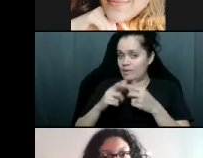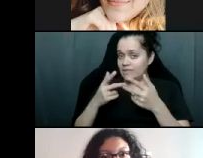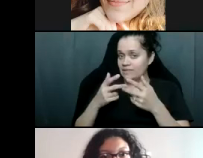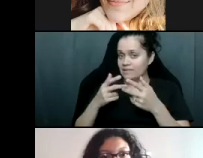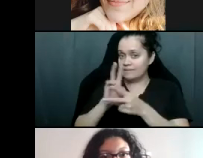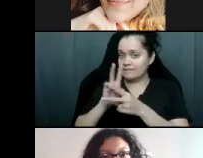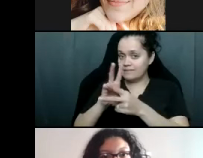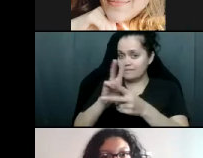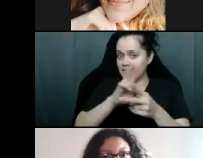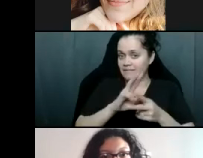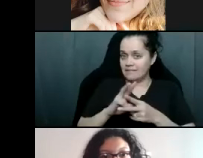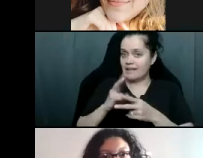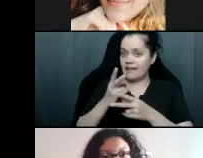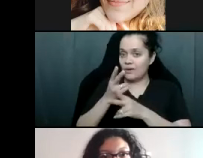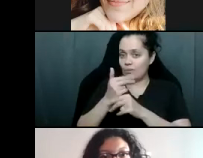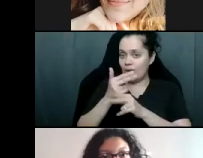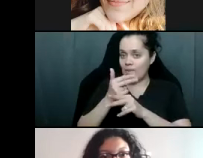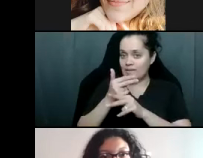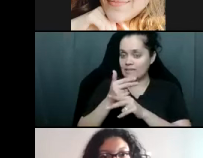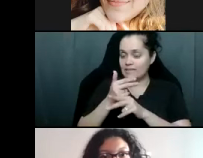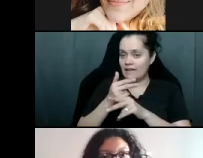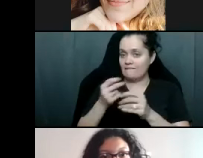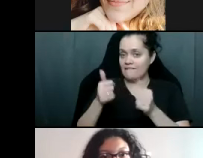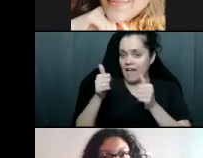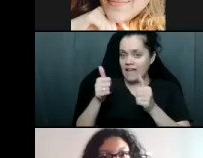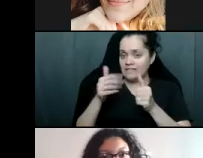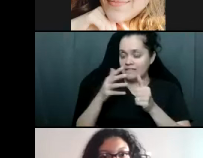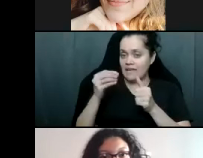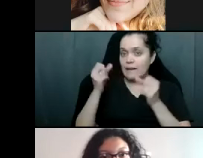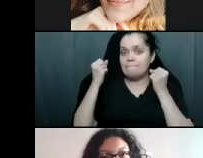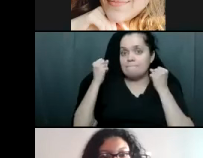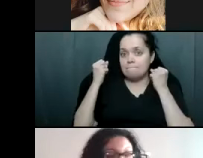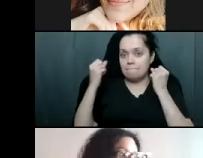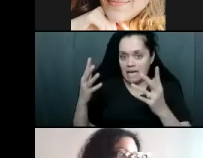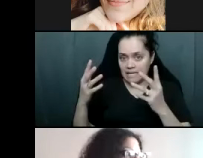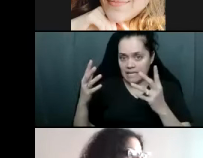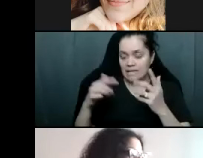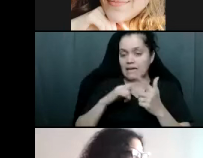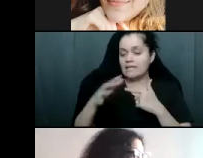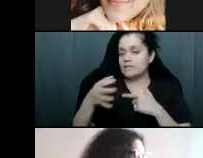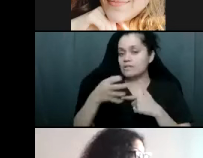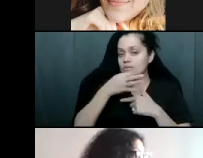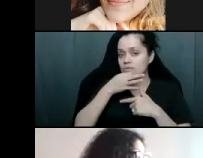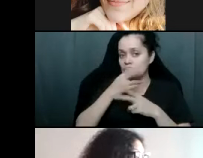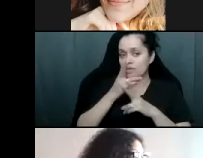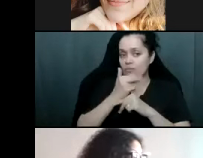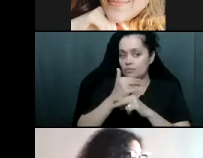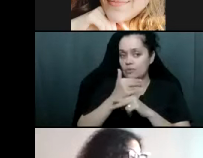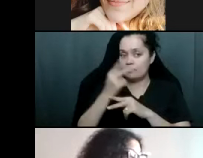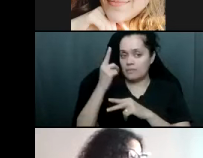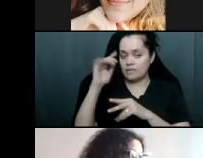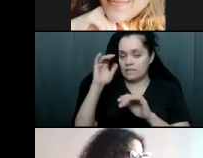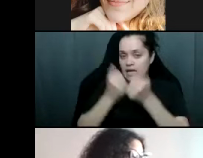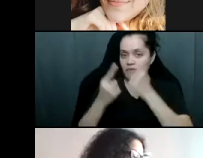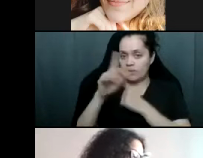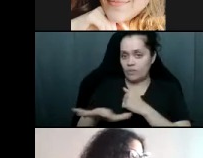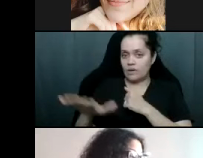rabbits. Yes, they bred like rabbits, fast and many. And soon there were rabbits seemingly everywhere.